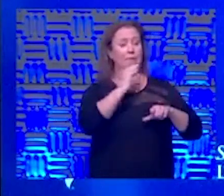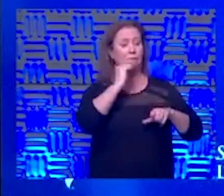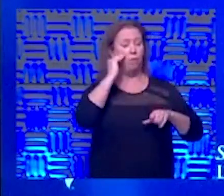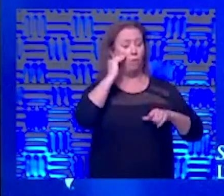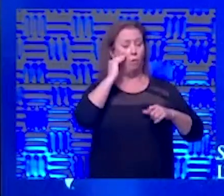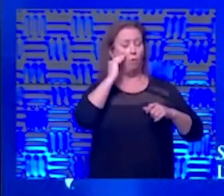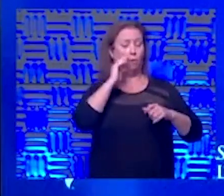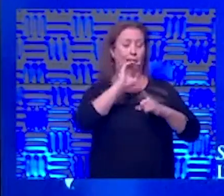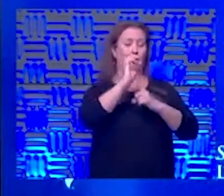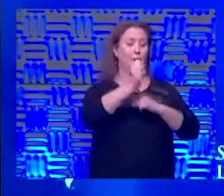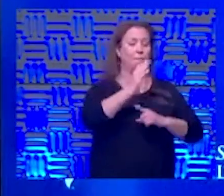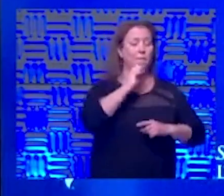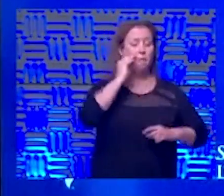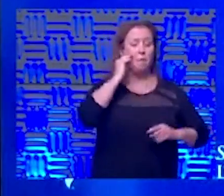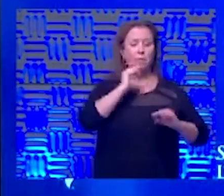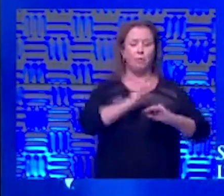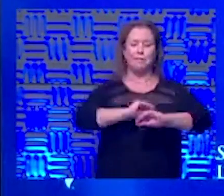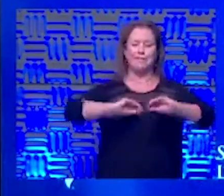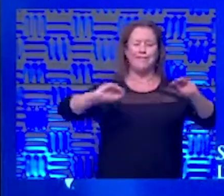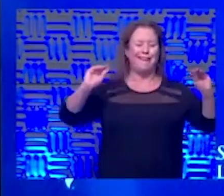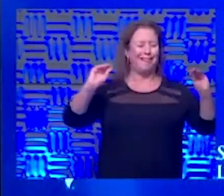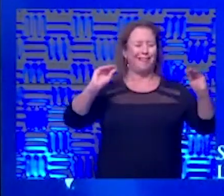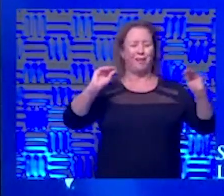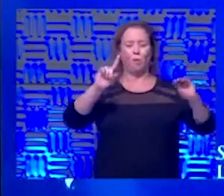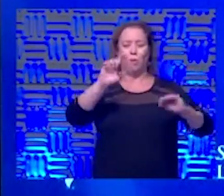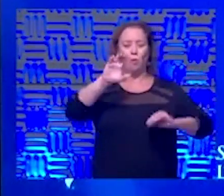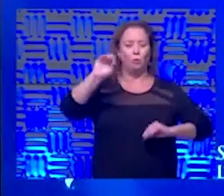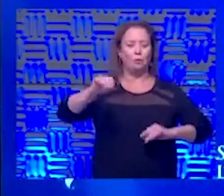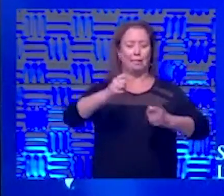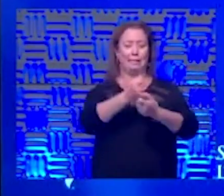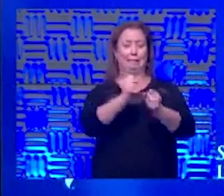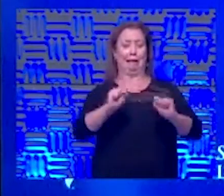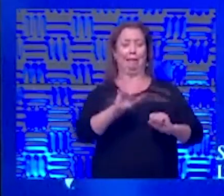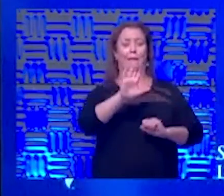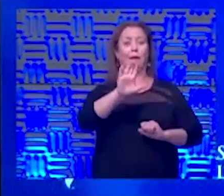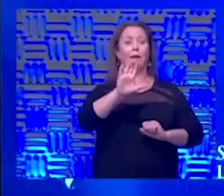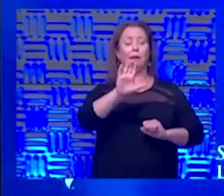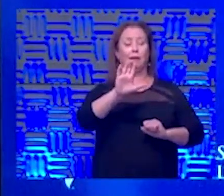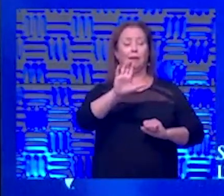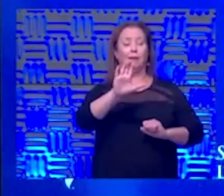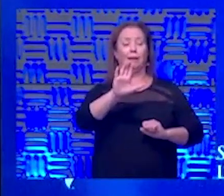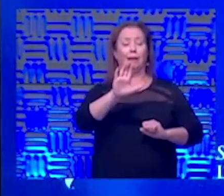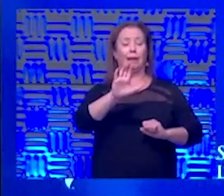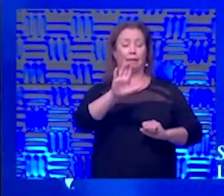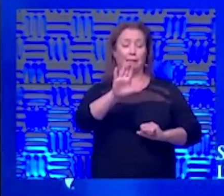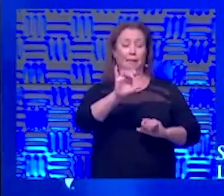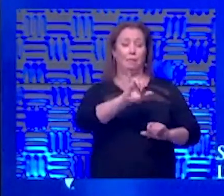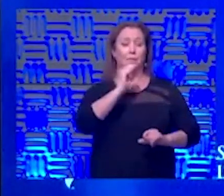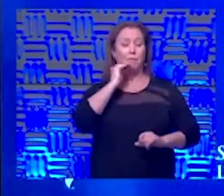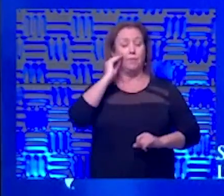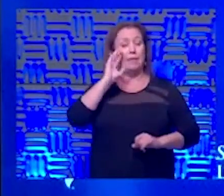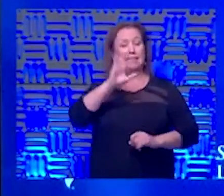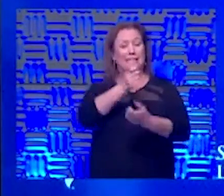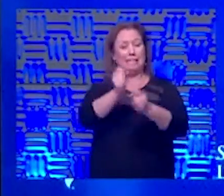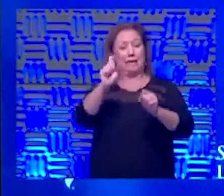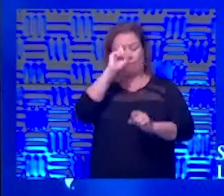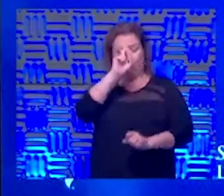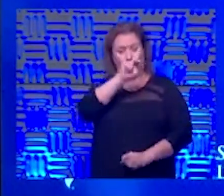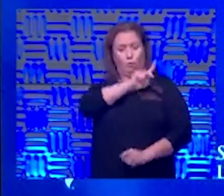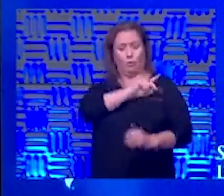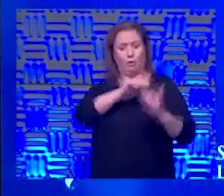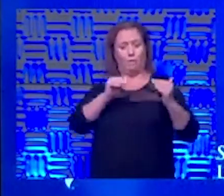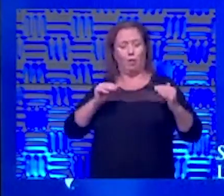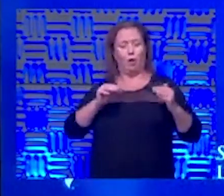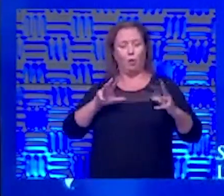is not. And there's nothing you can do that's going to make it as safe as that. Is it safe enough for you on a personal level, and are you willing to accept